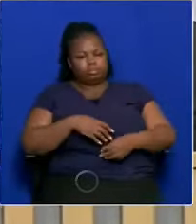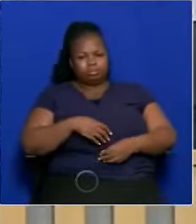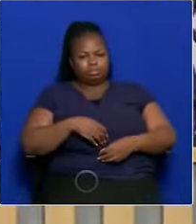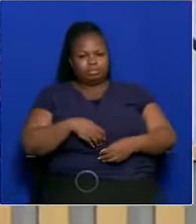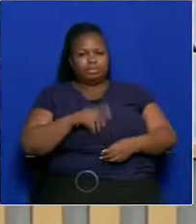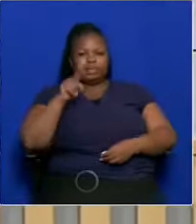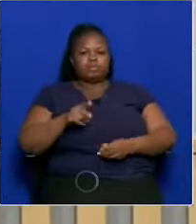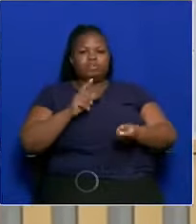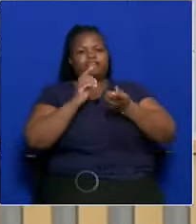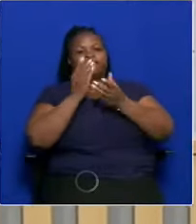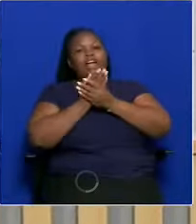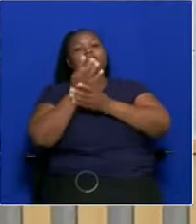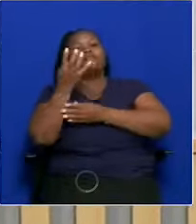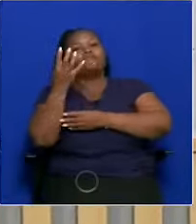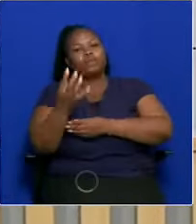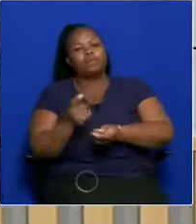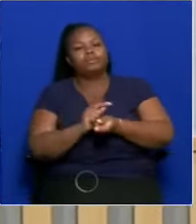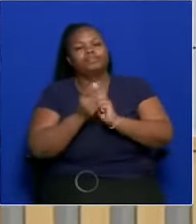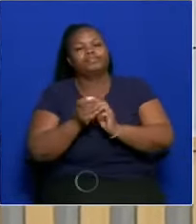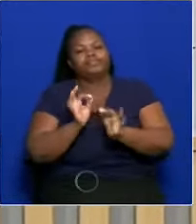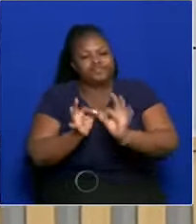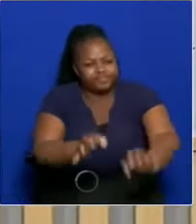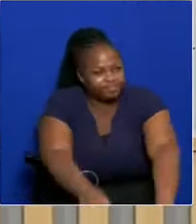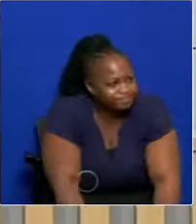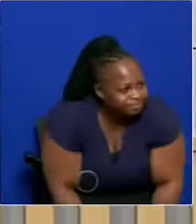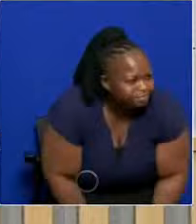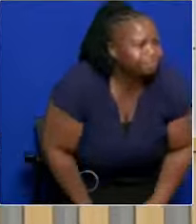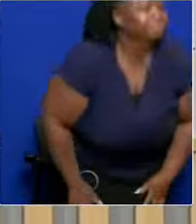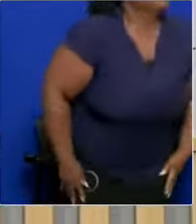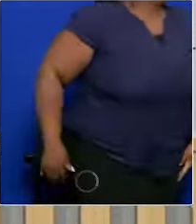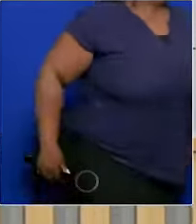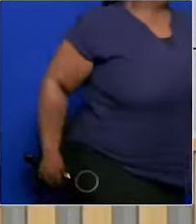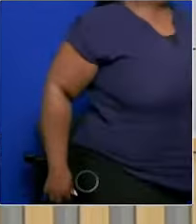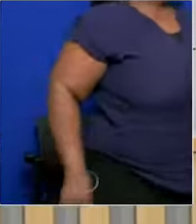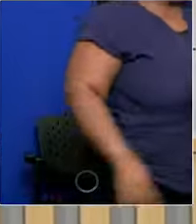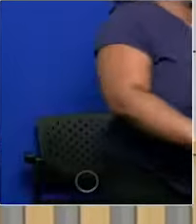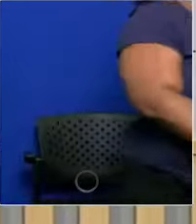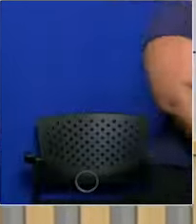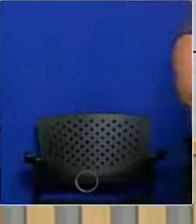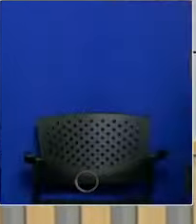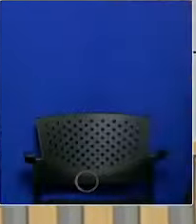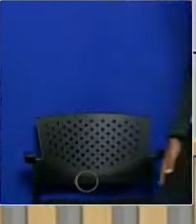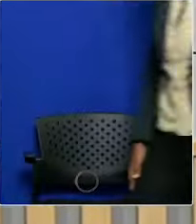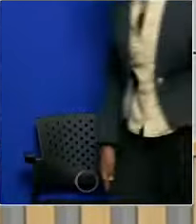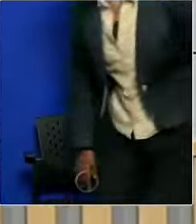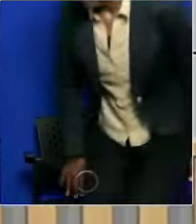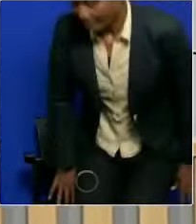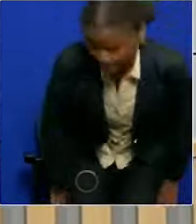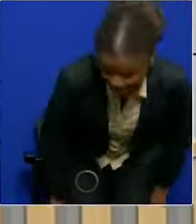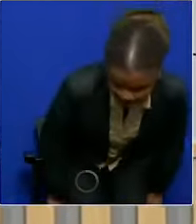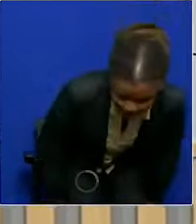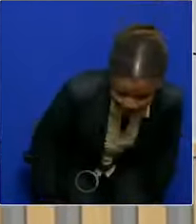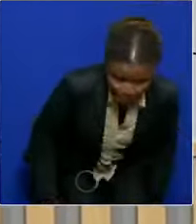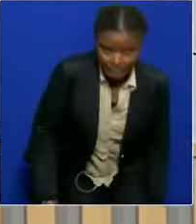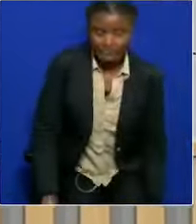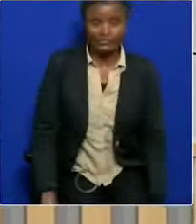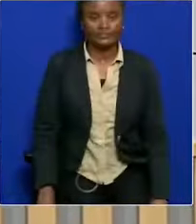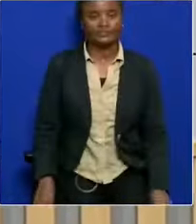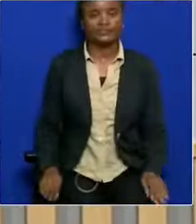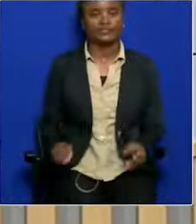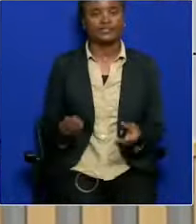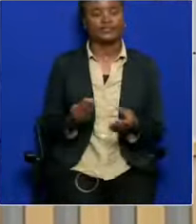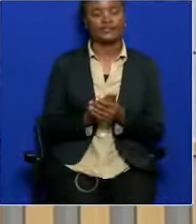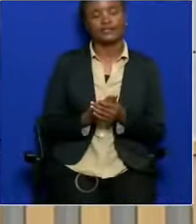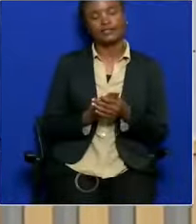File 2 has your annexures, so file 4. Oh, okay. Thank you. Sorry about that. No